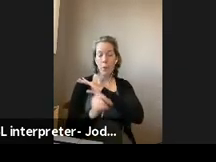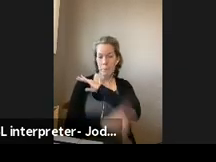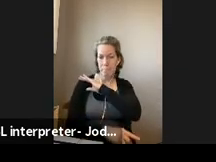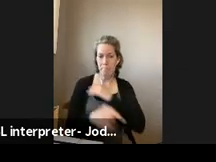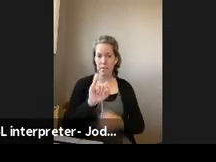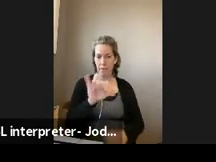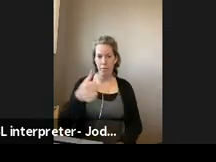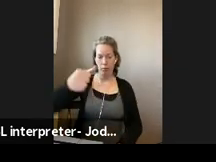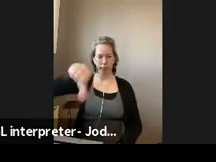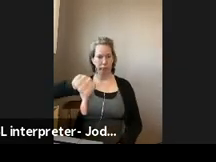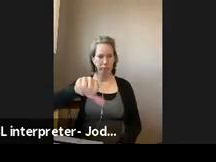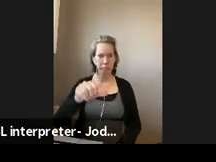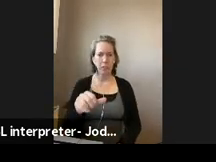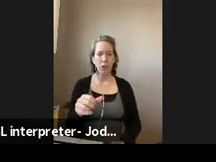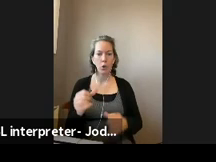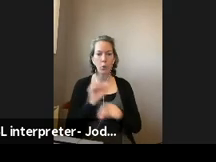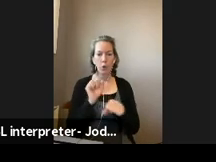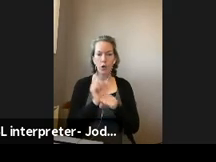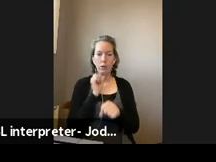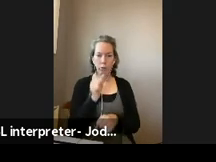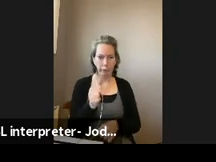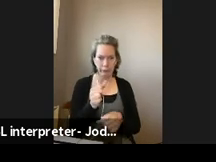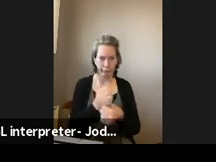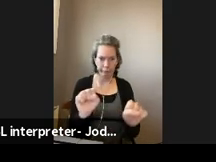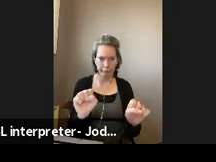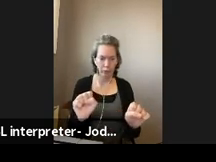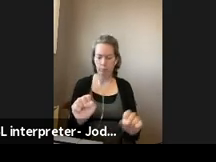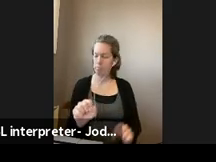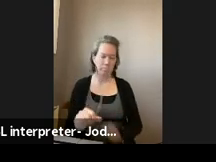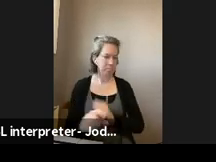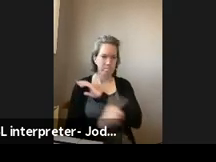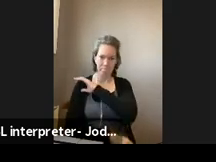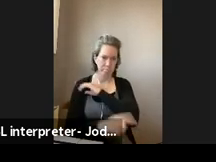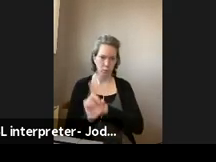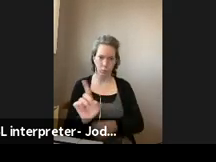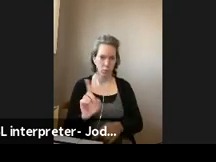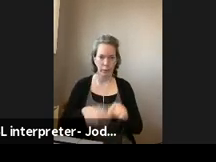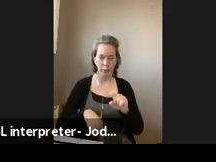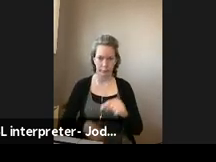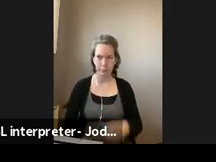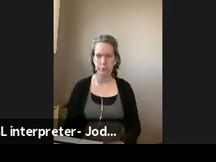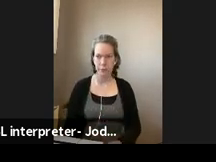to give us a ring if you want to double check about that. Okay, good to know.